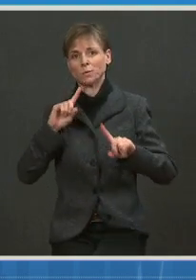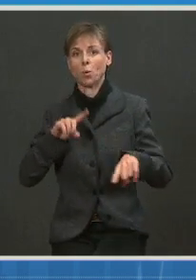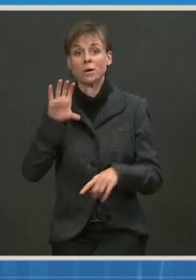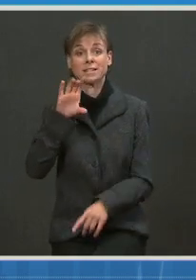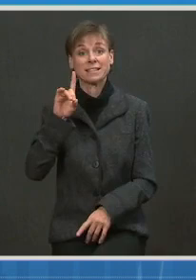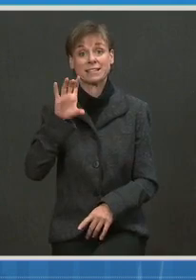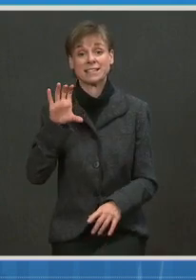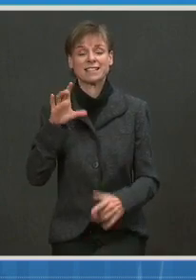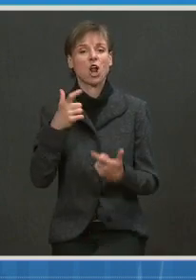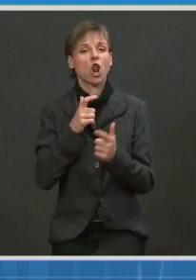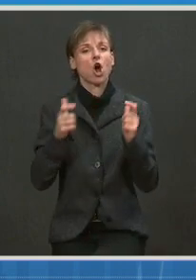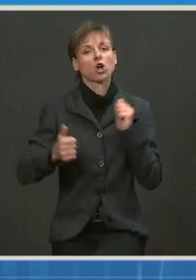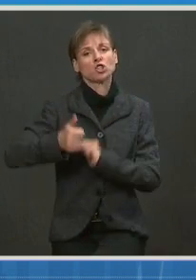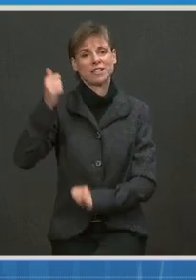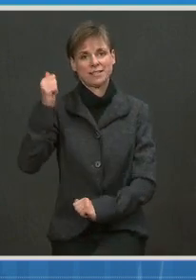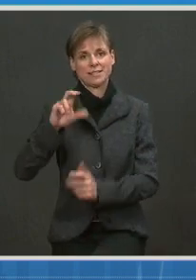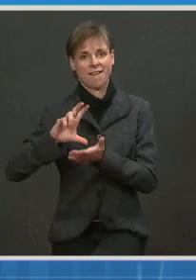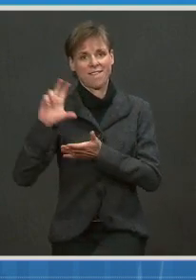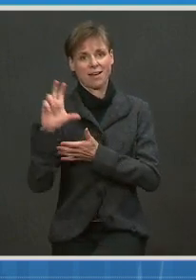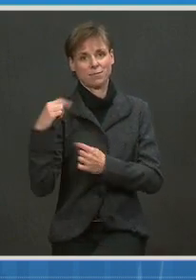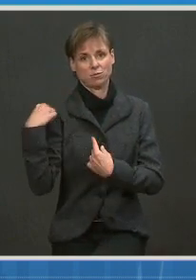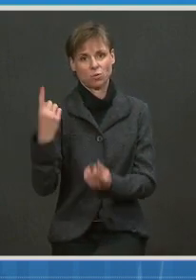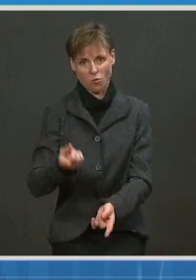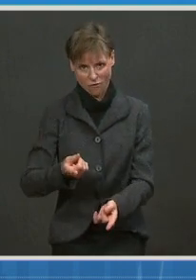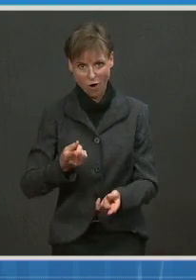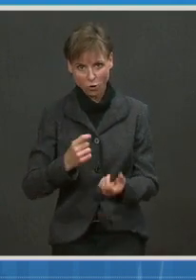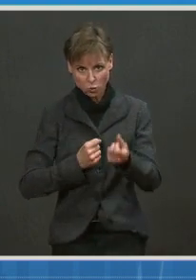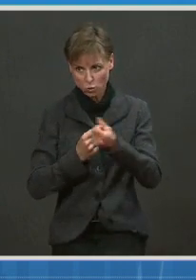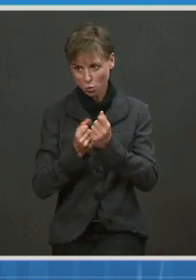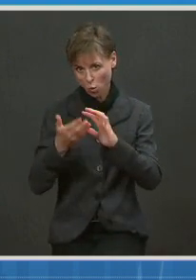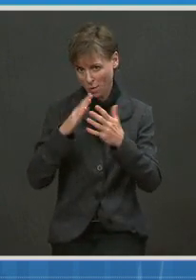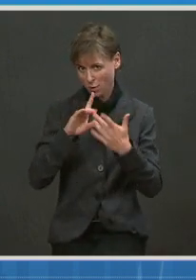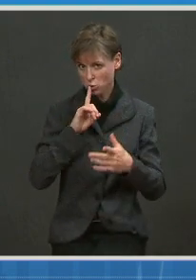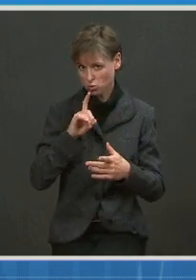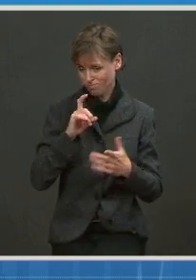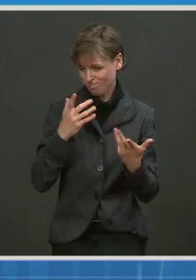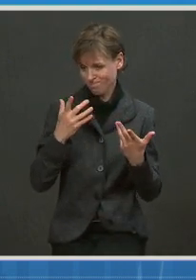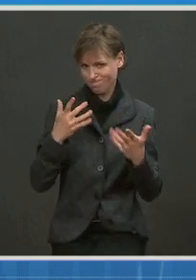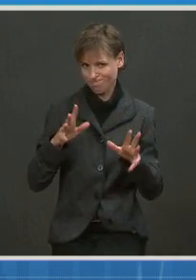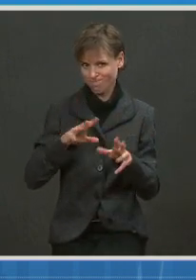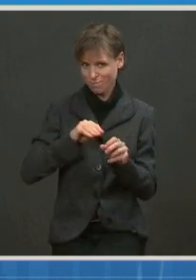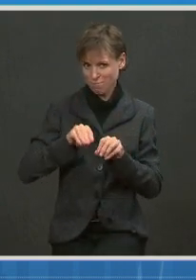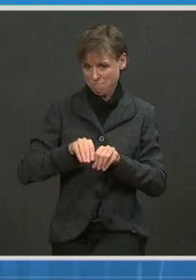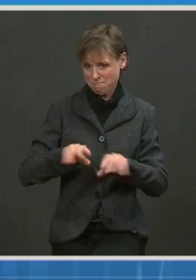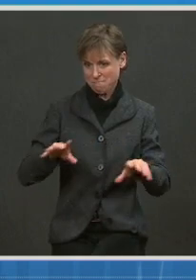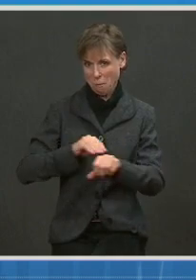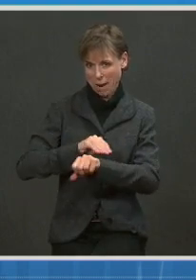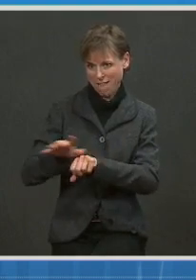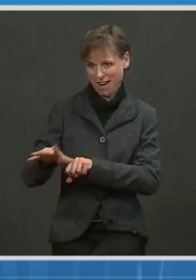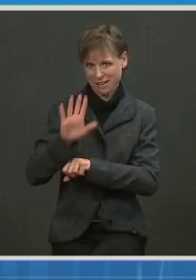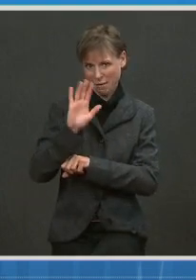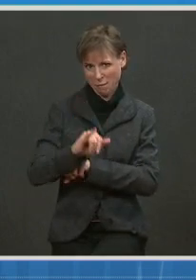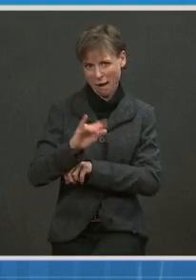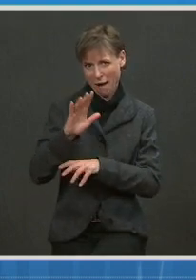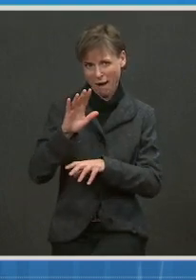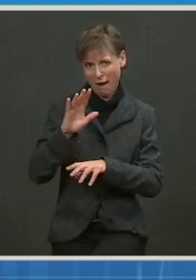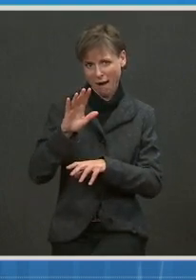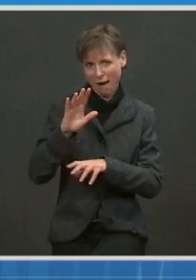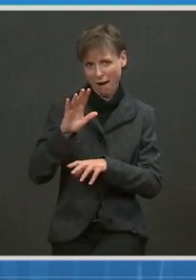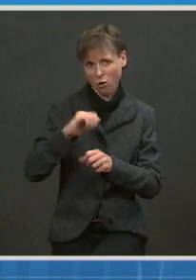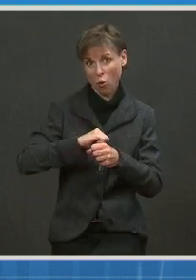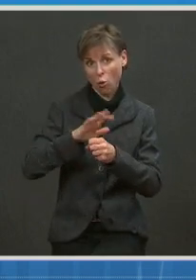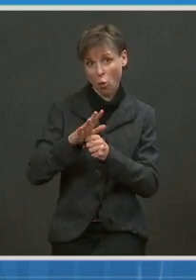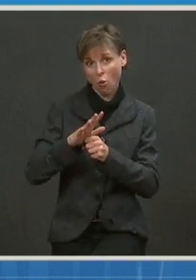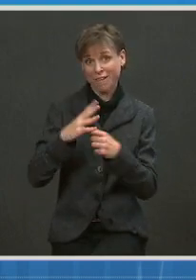largest investment to date to support communities that are affected by COVID-19 related health disparities, especially those in